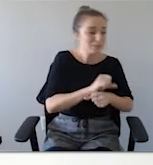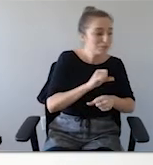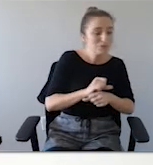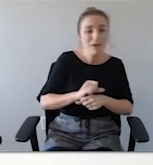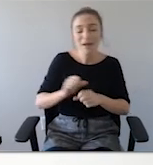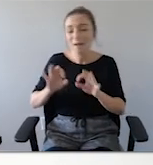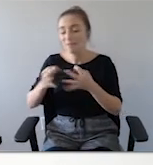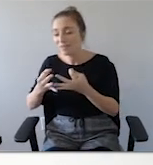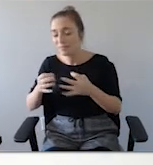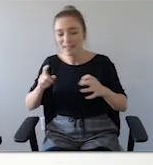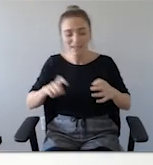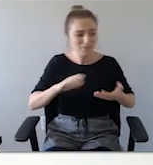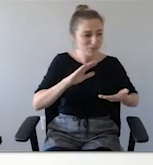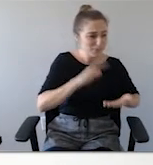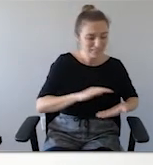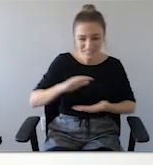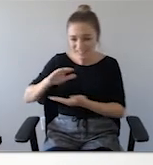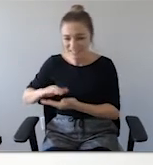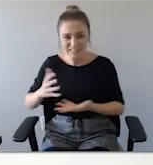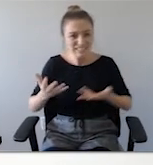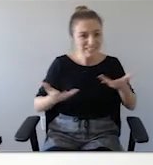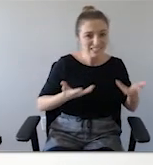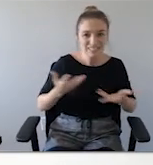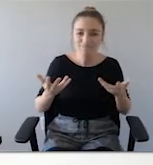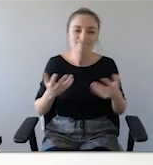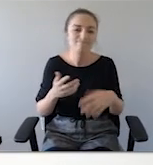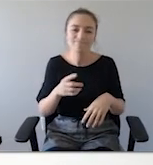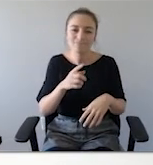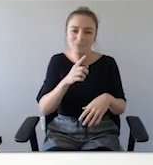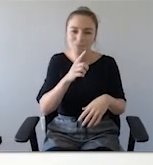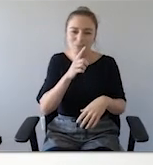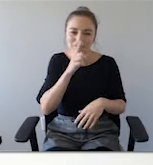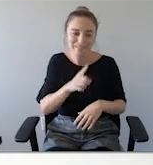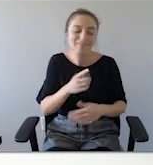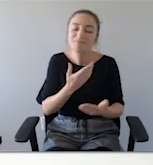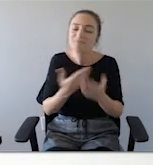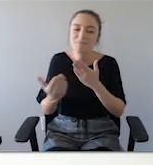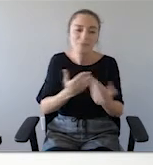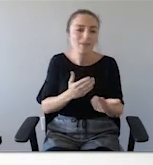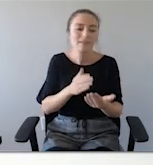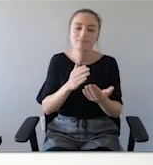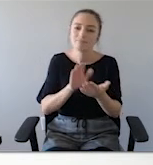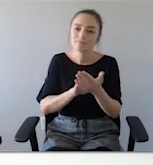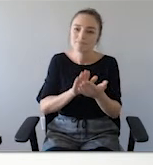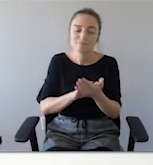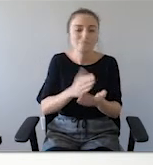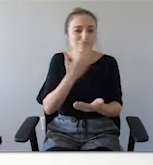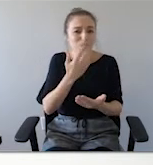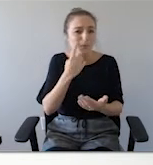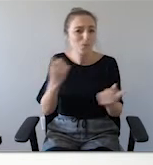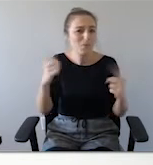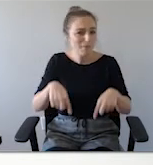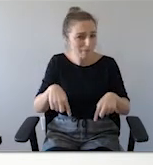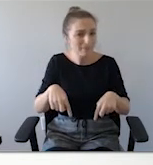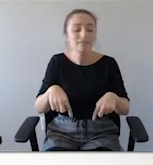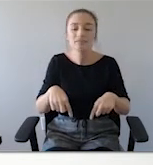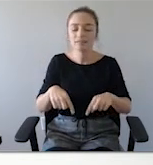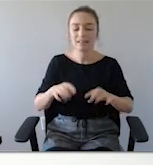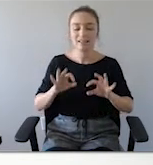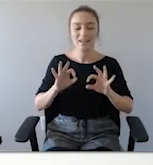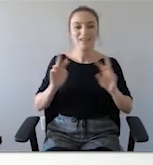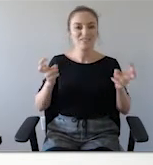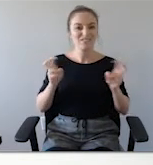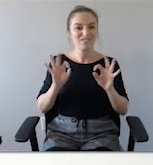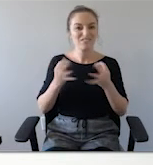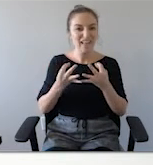family life, and everything else that you have going on. So I applaud you guys on being here. The Family Cafe is a tremendous